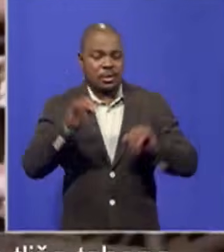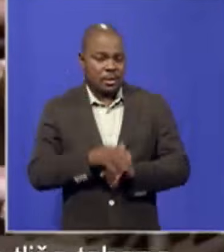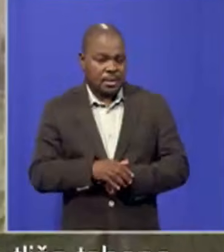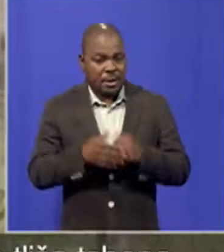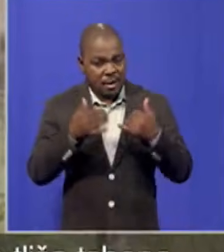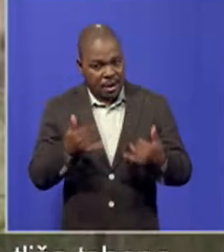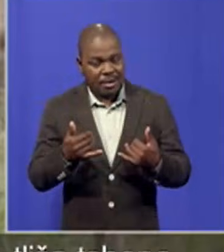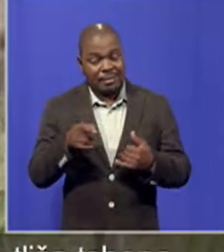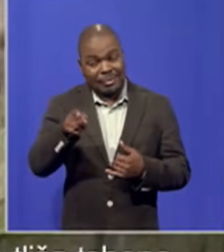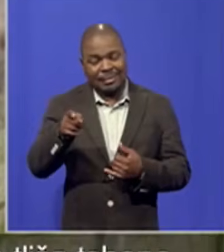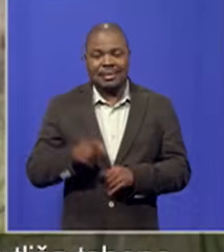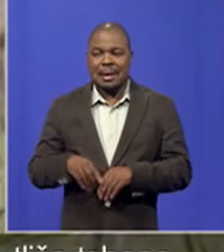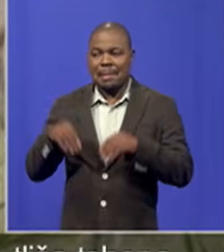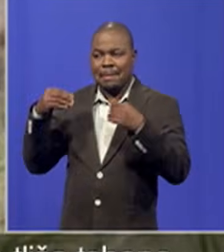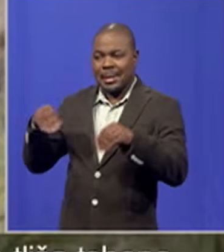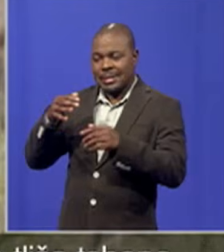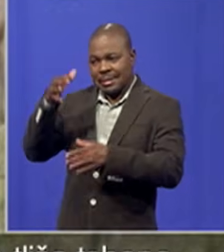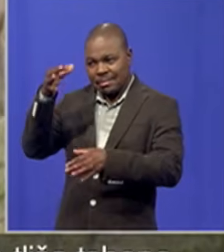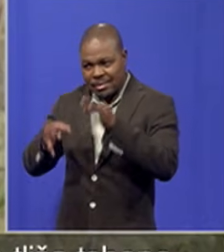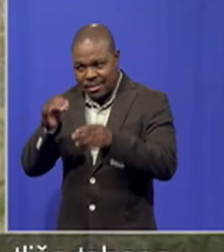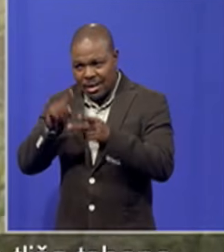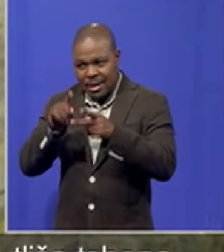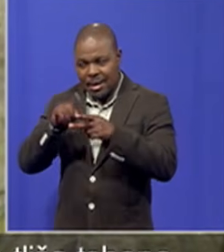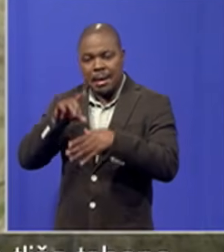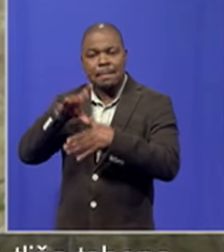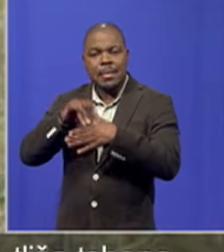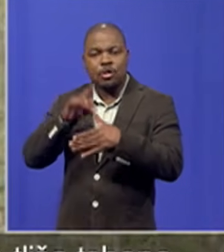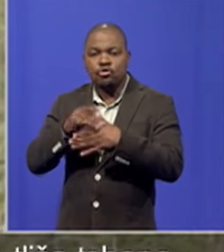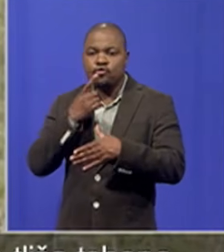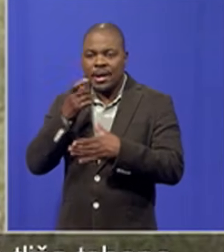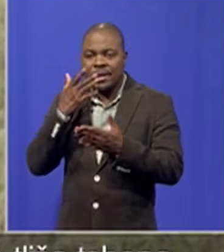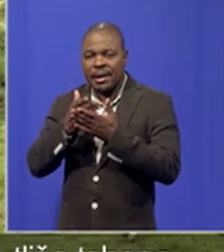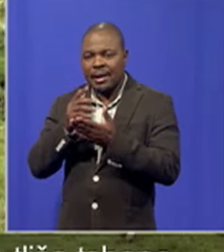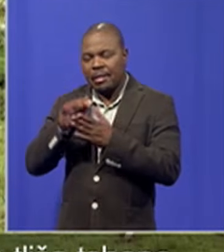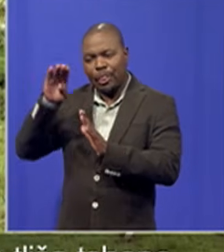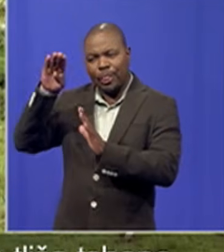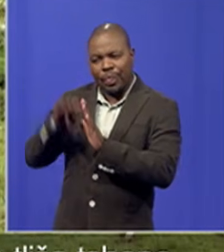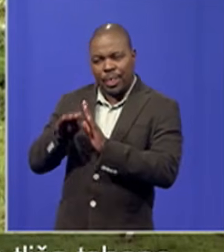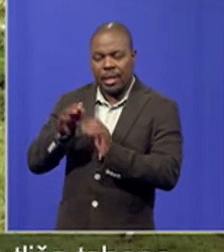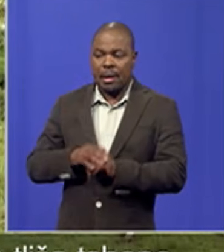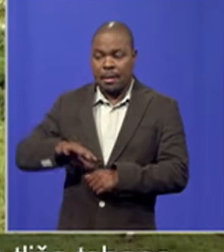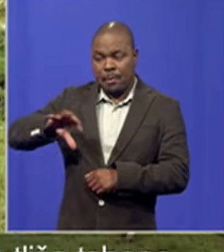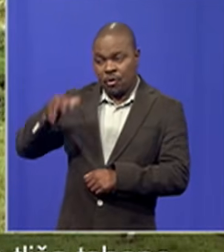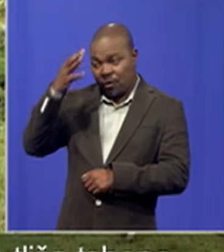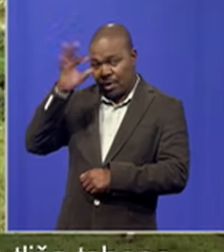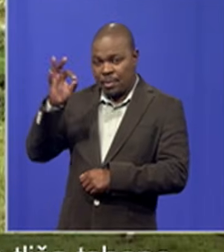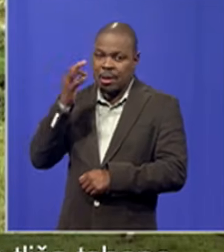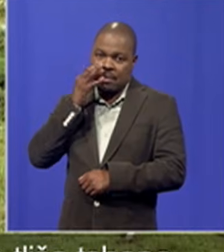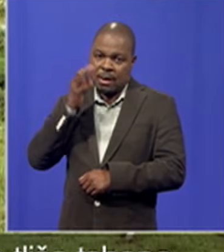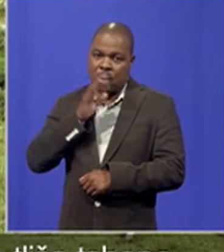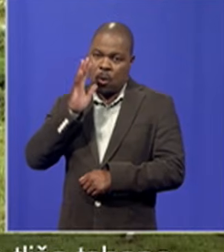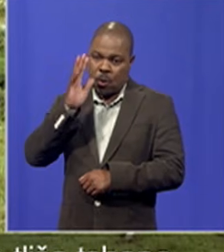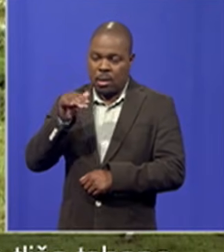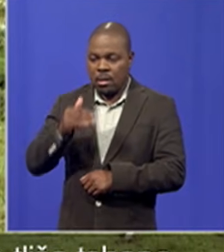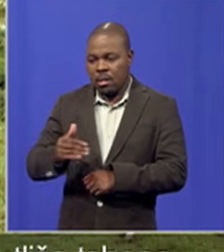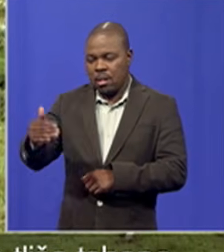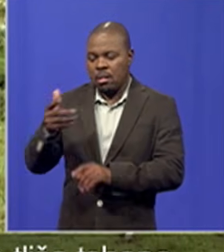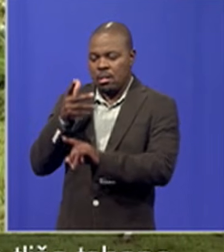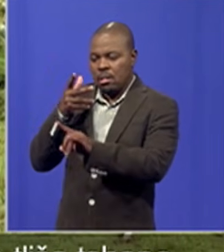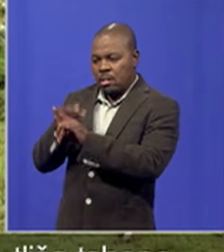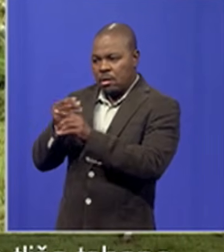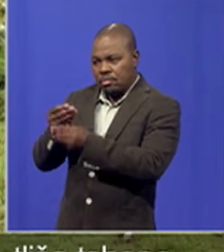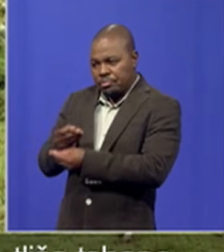gomme se ka ama industeri ya masu le tšweletšo ya nama e khubedu. Moši wa province o re go tla bja meento go